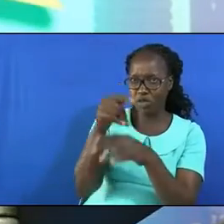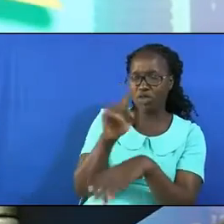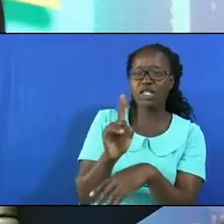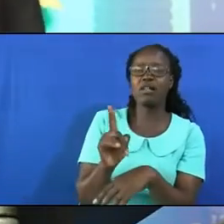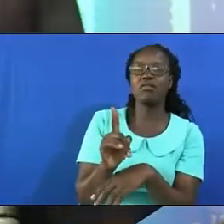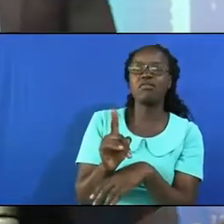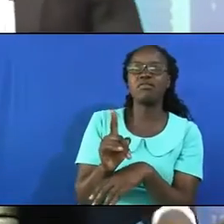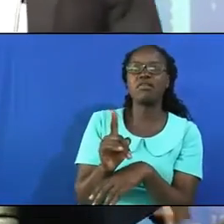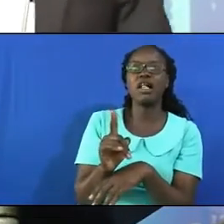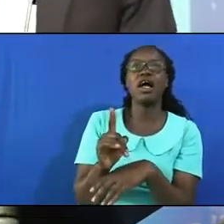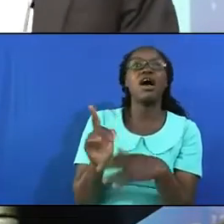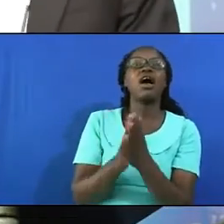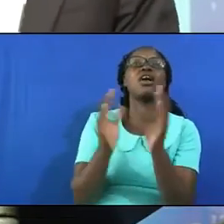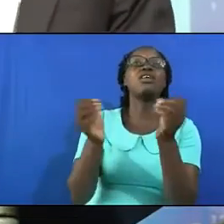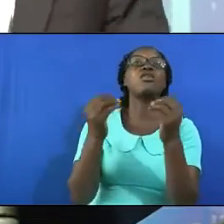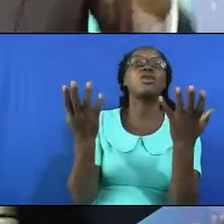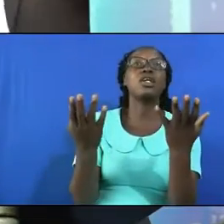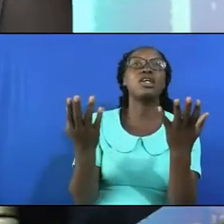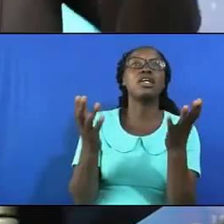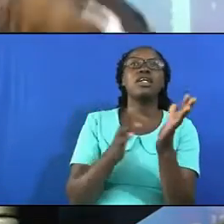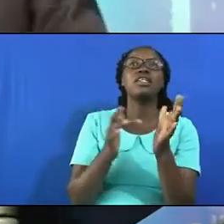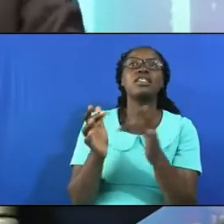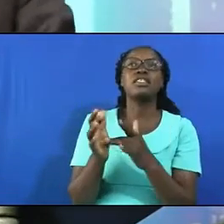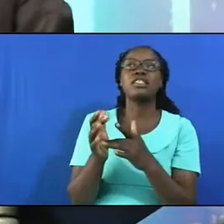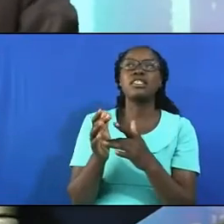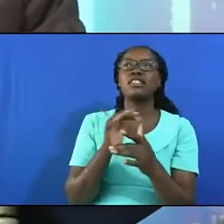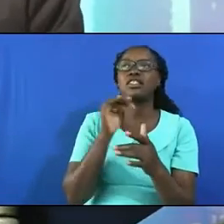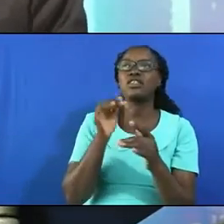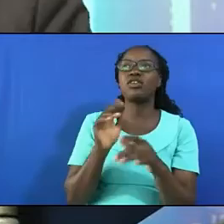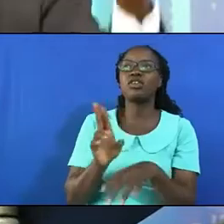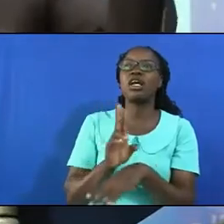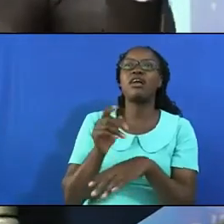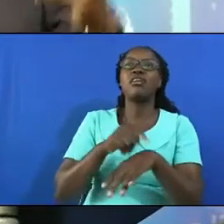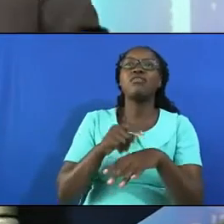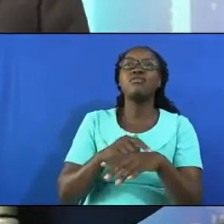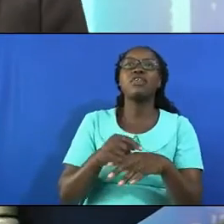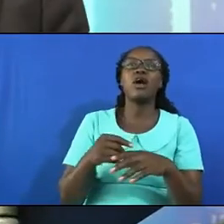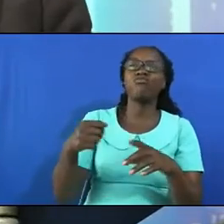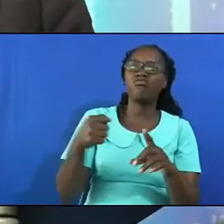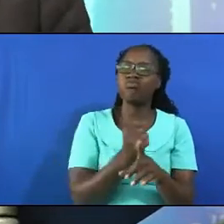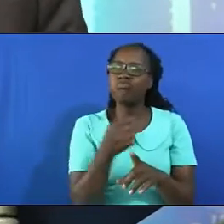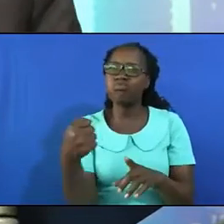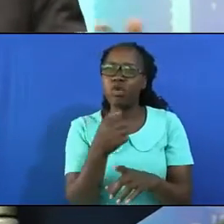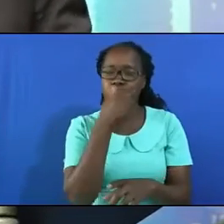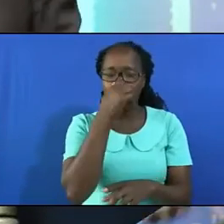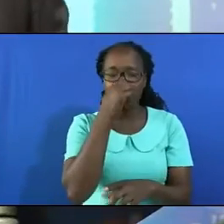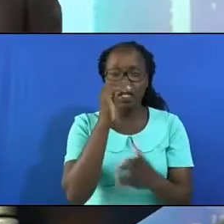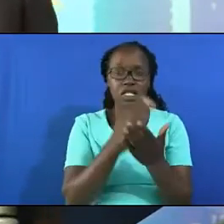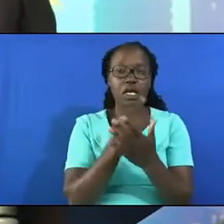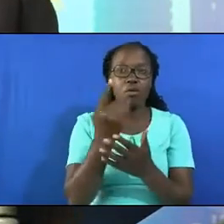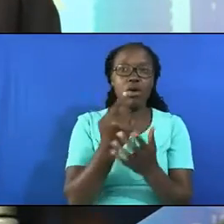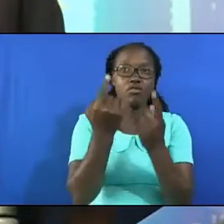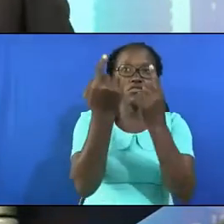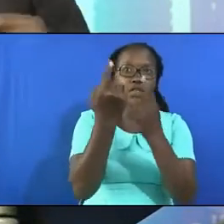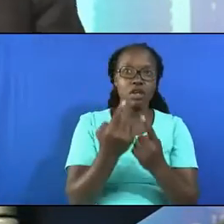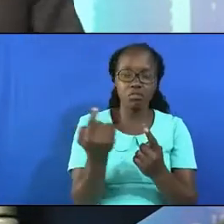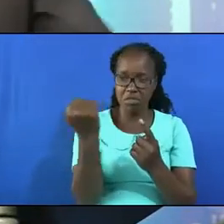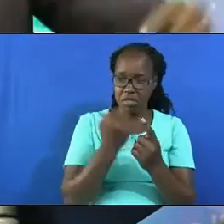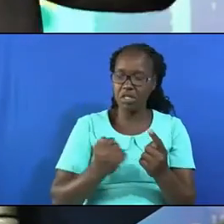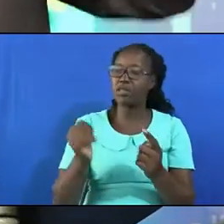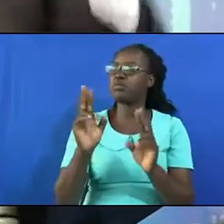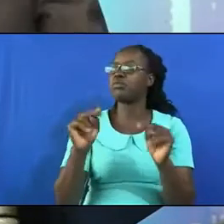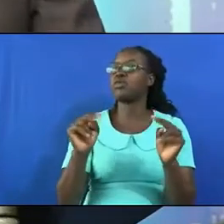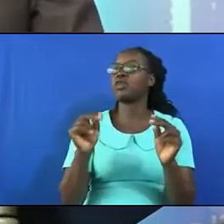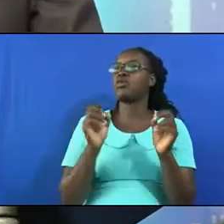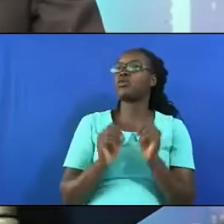yourself. Hallelujah. Jesus did not spend time hoping and wishing that someone came by his life.